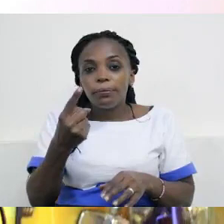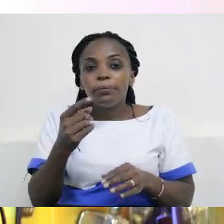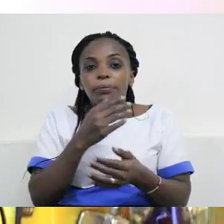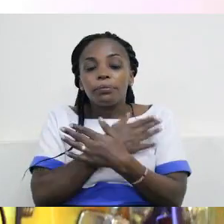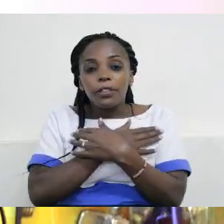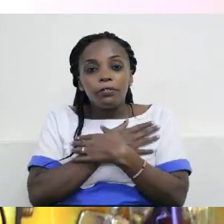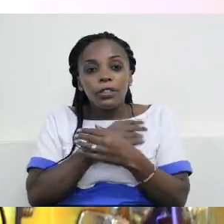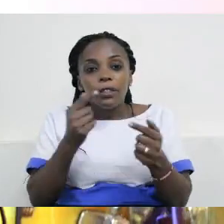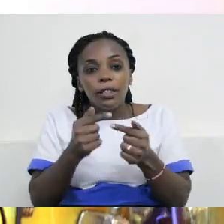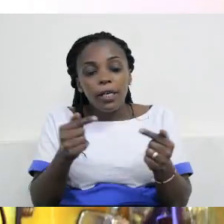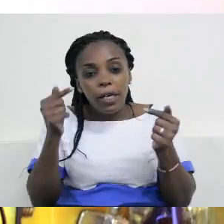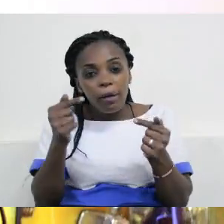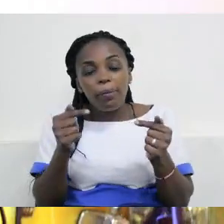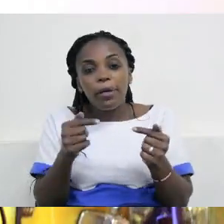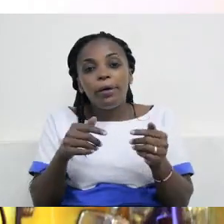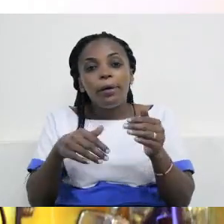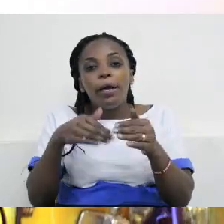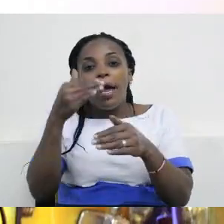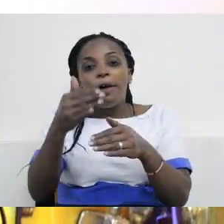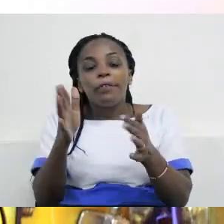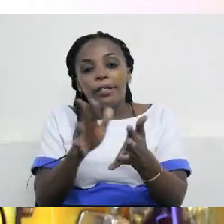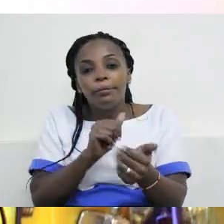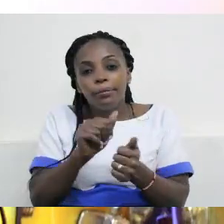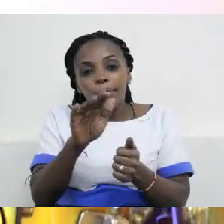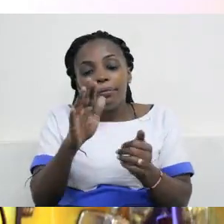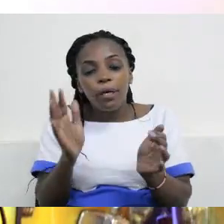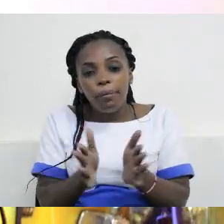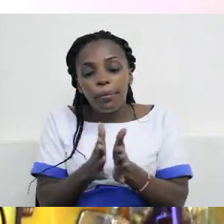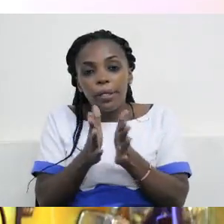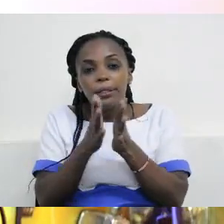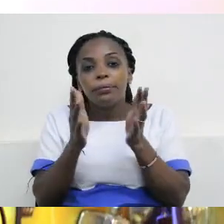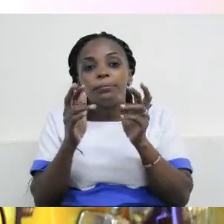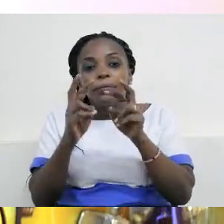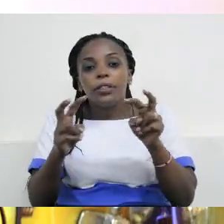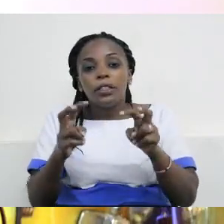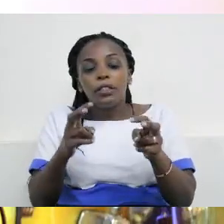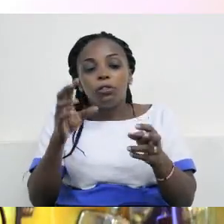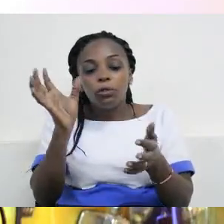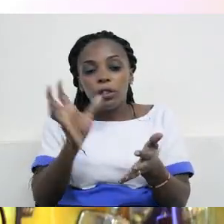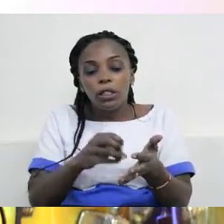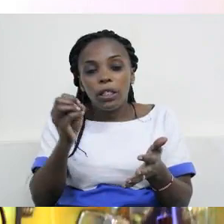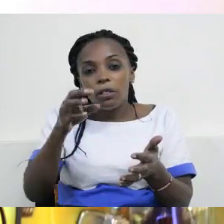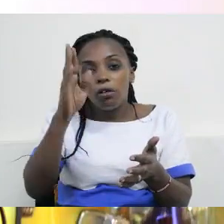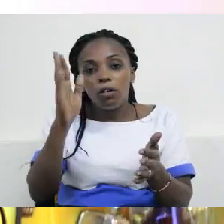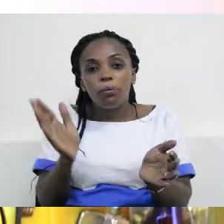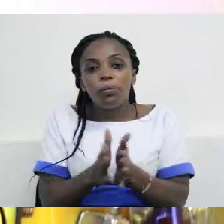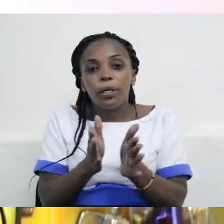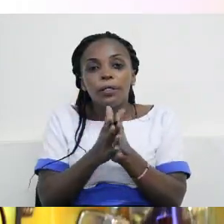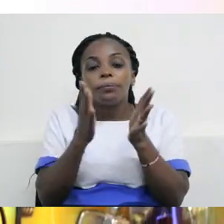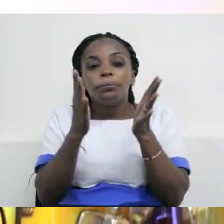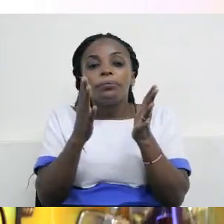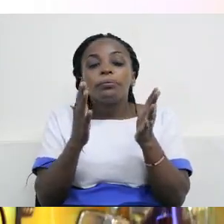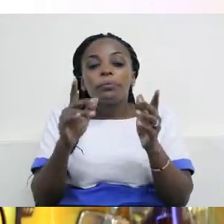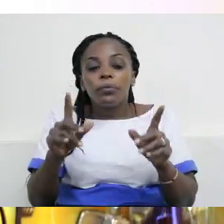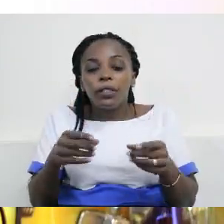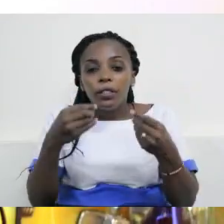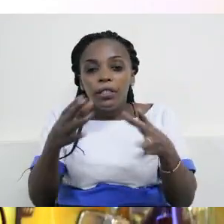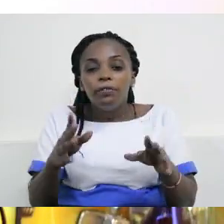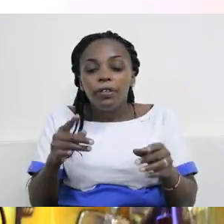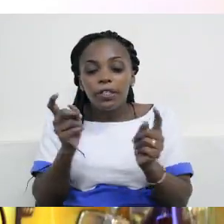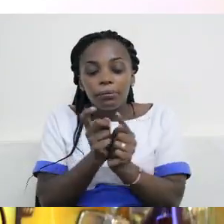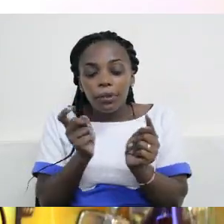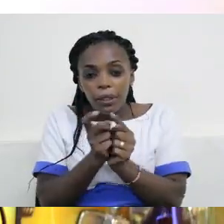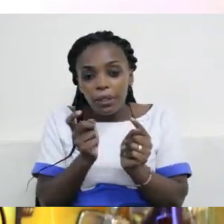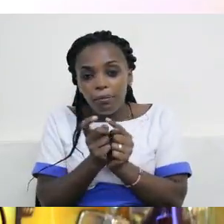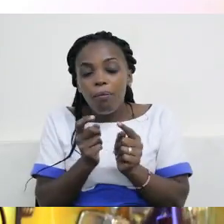enemy is after your praise. He's after my praise and seeking to steal God's praise and leave us with bitterness, with